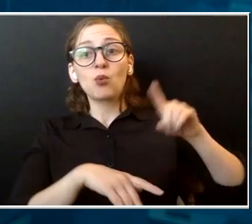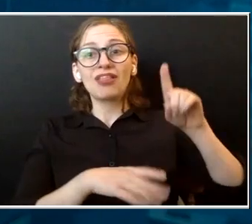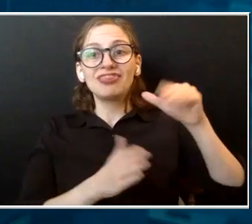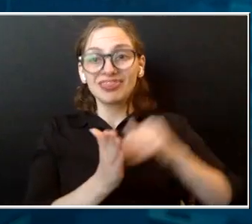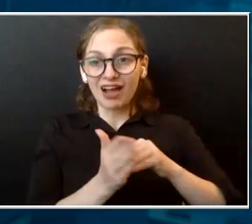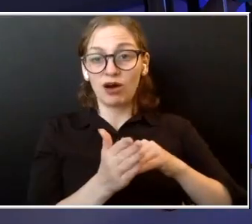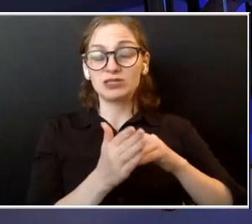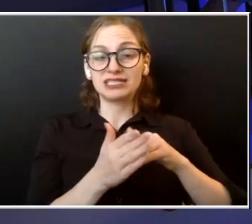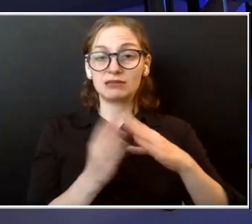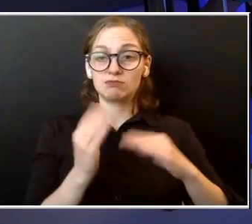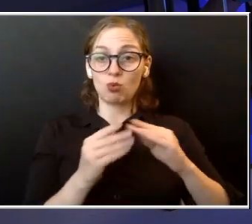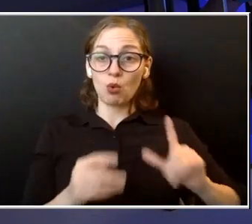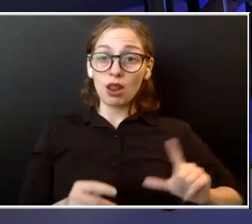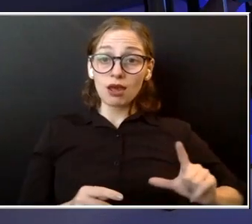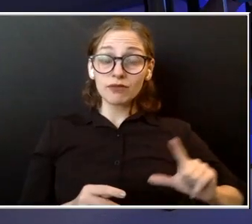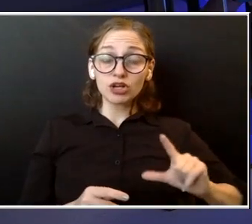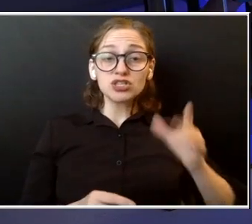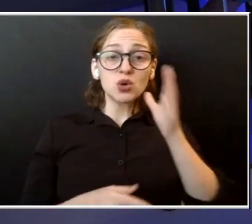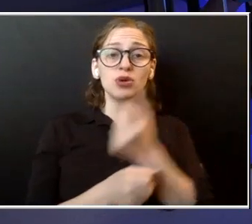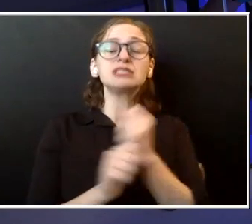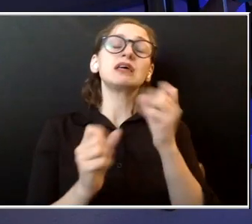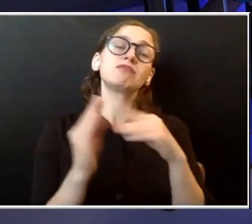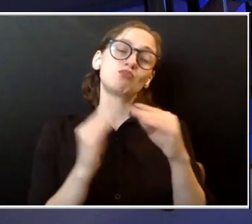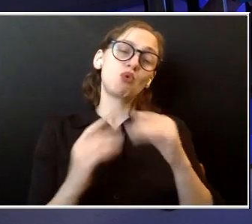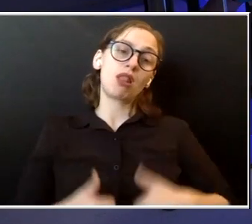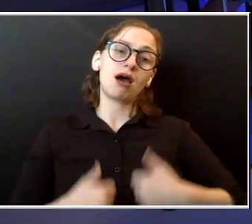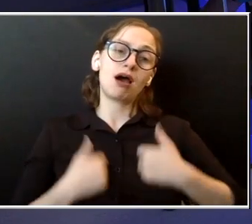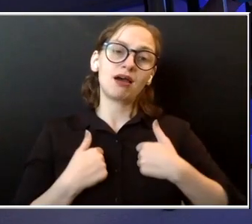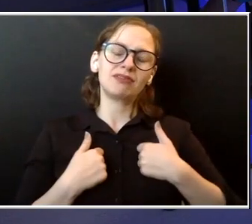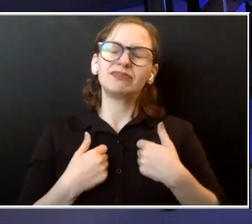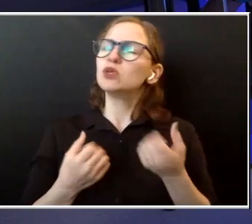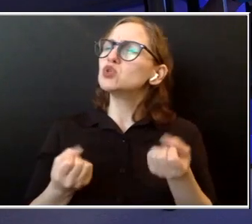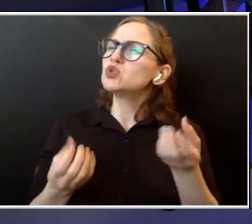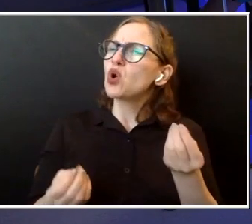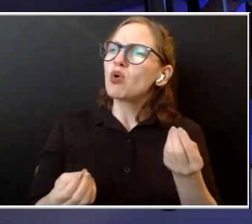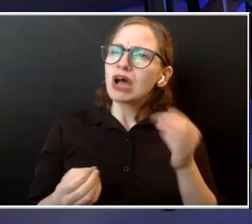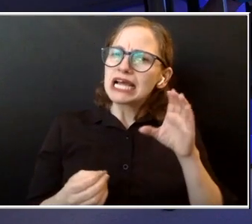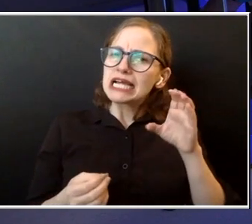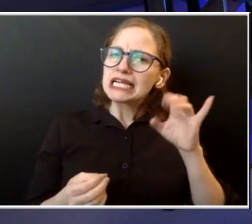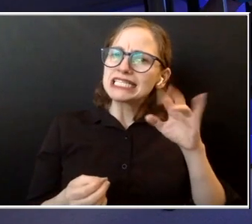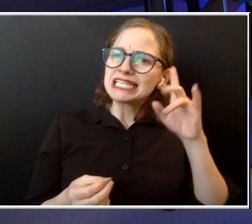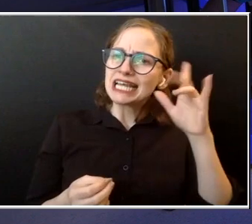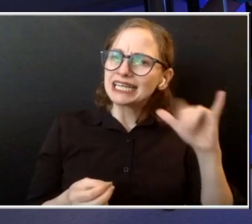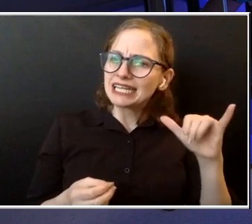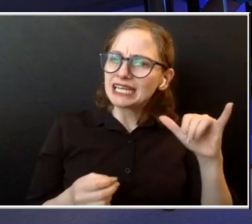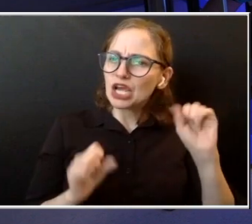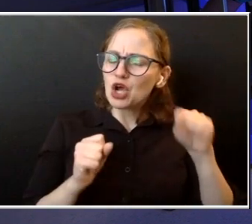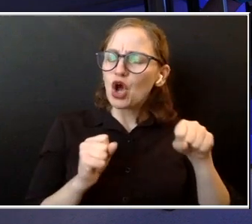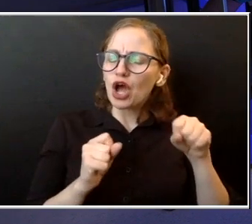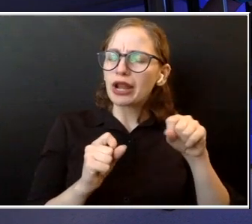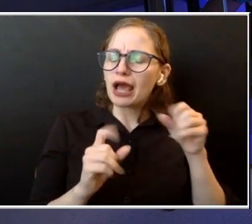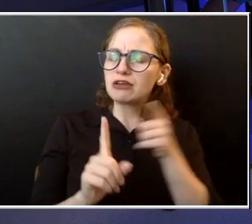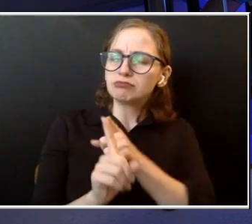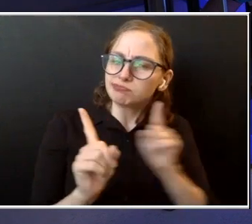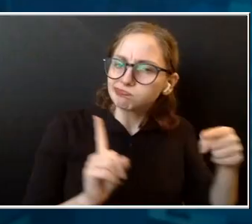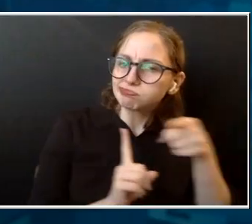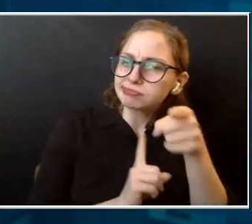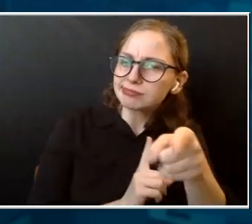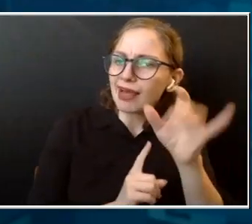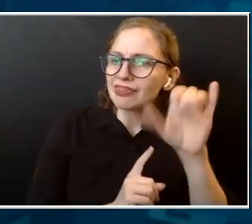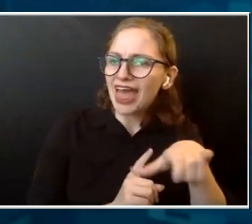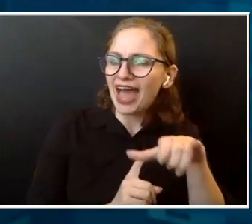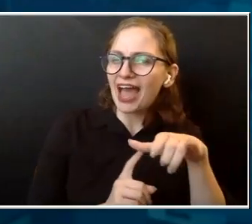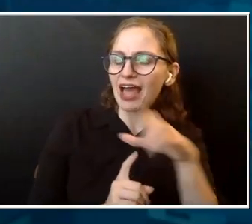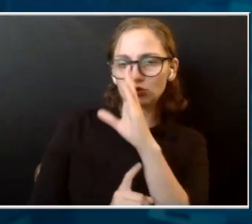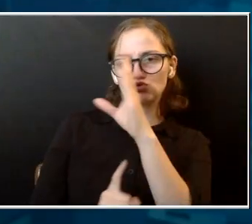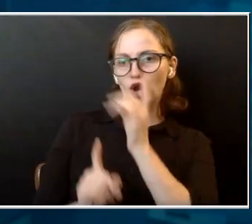lives. So how is Cindy able to bypass all that arrangement and give her kidney directly to her uncle? So even